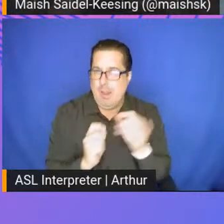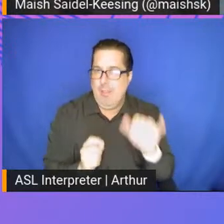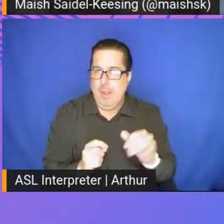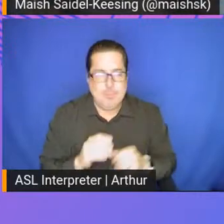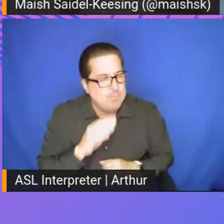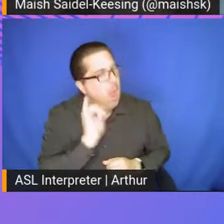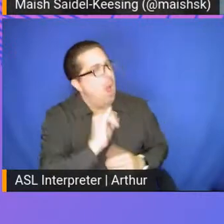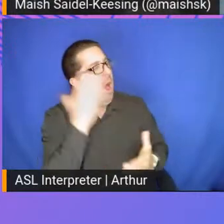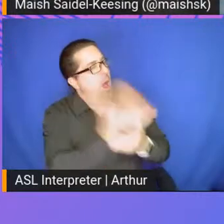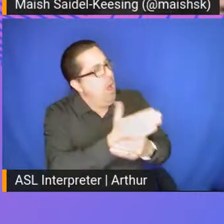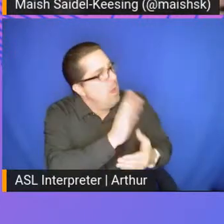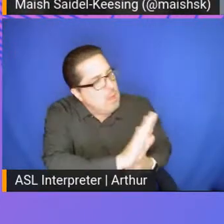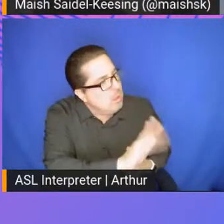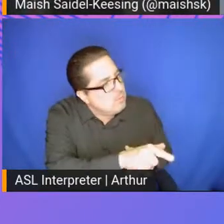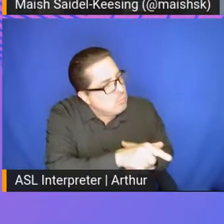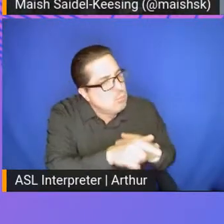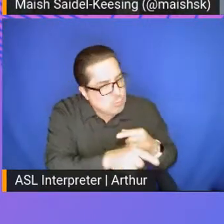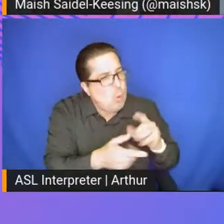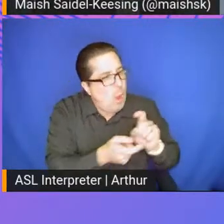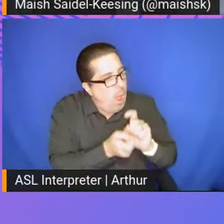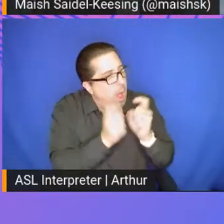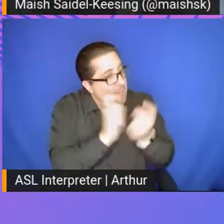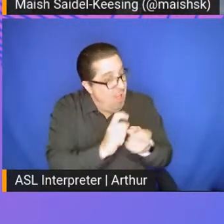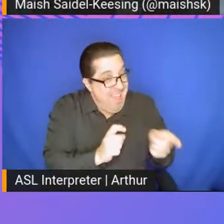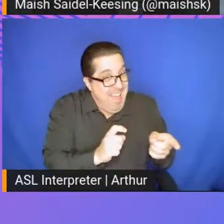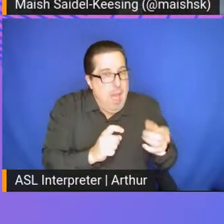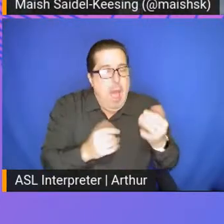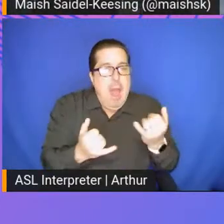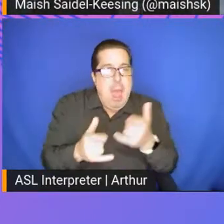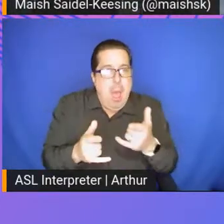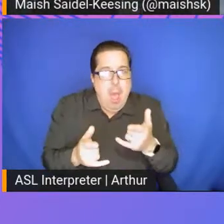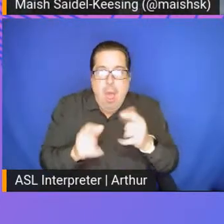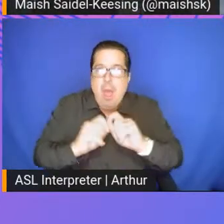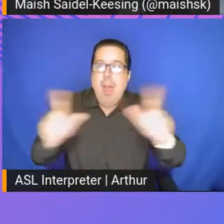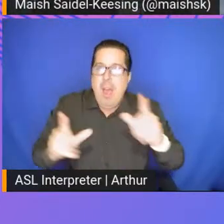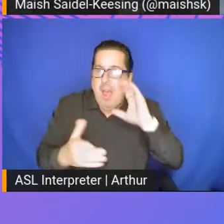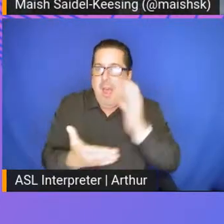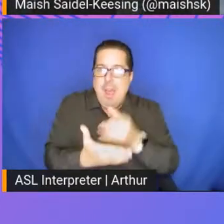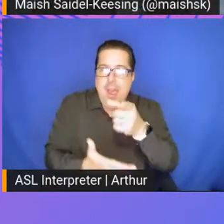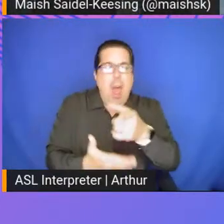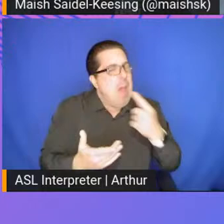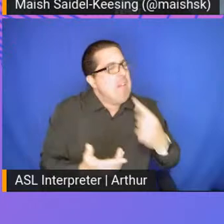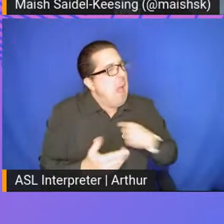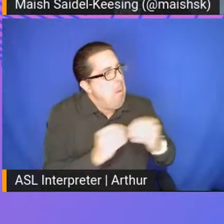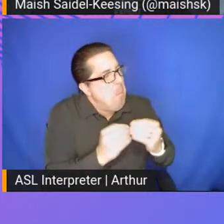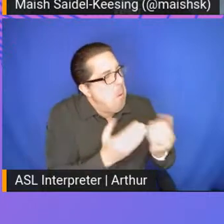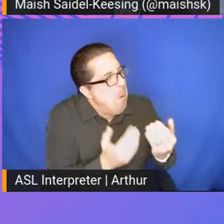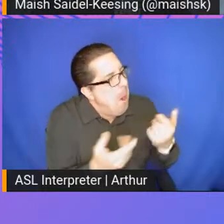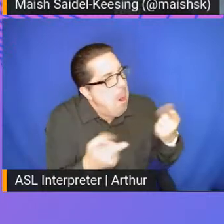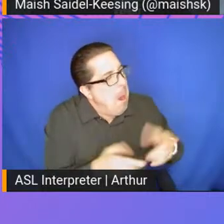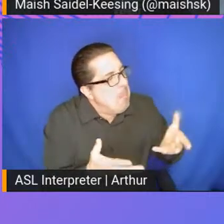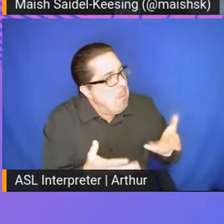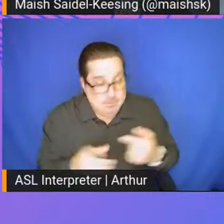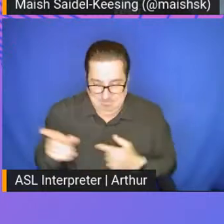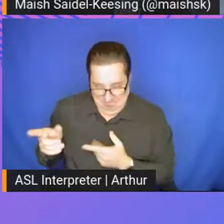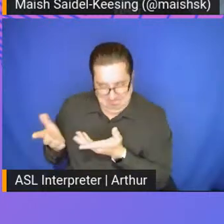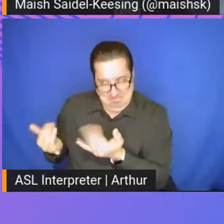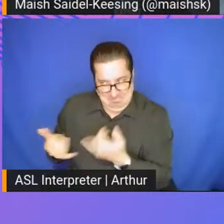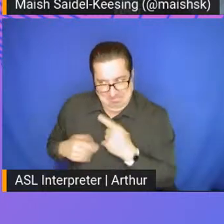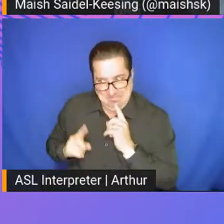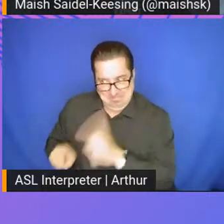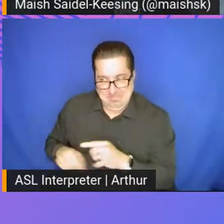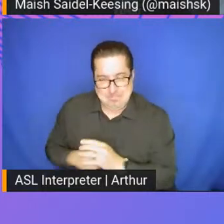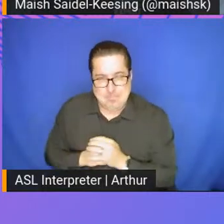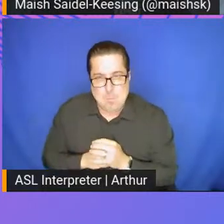of, I assume you went and evolved. So we'll go to explain to us how that actually happened. Yeah. So we said, well,